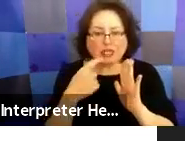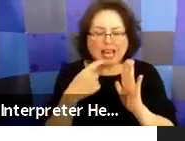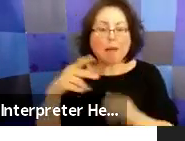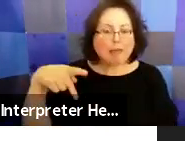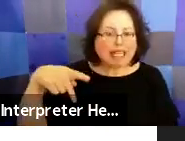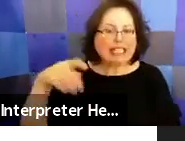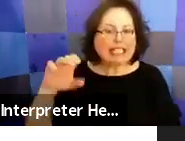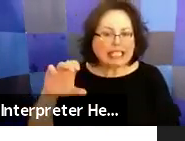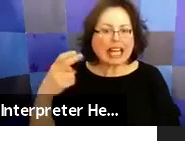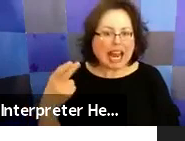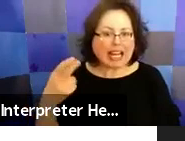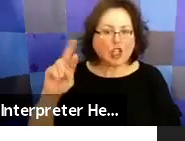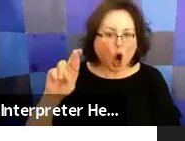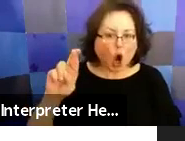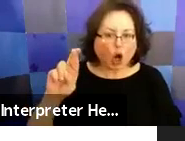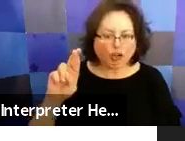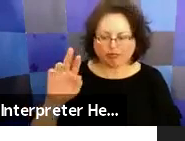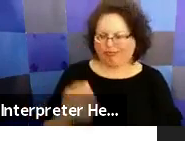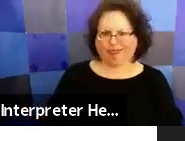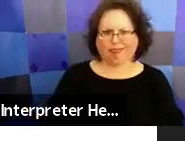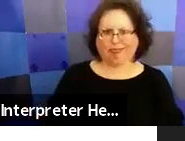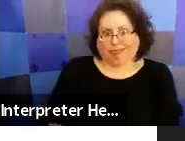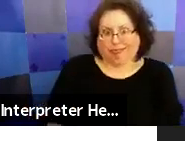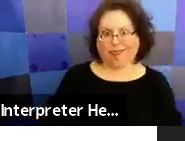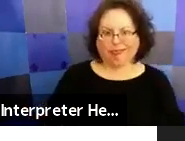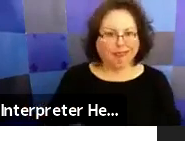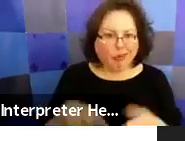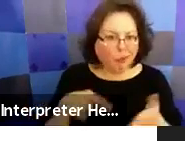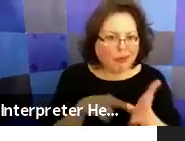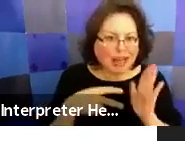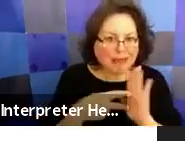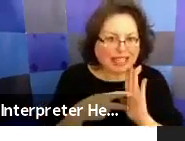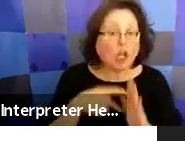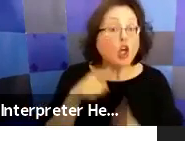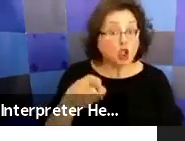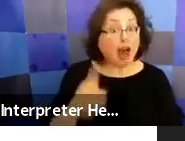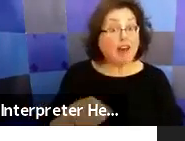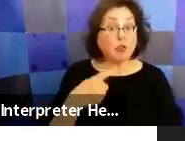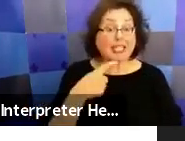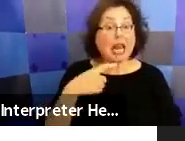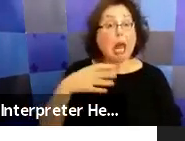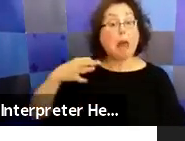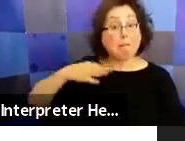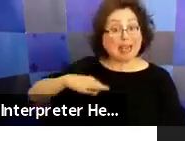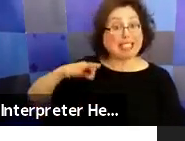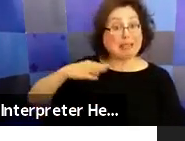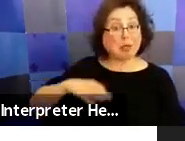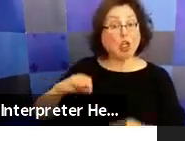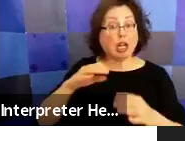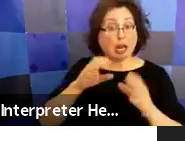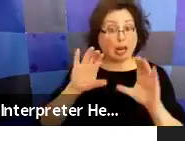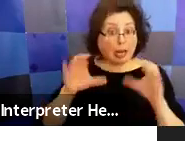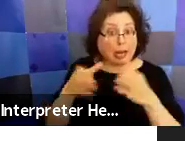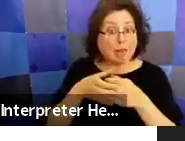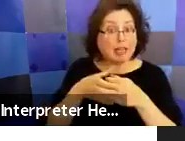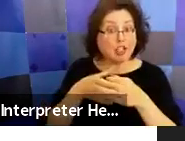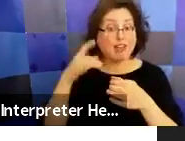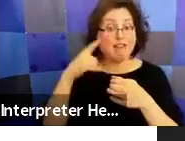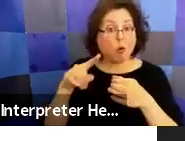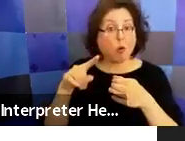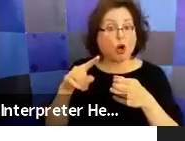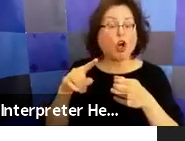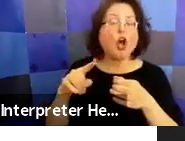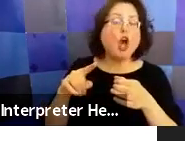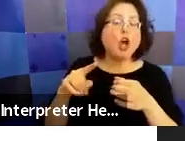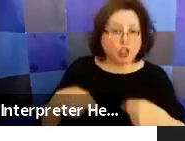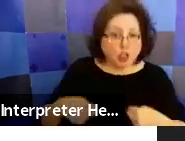PCHR, that won't mean anything to the subject. So you have to say Pittsburgh Commission for Human Relations, right? Or Human Resources.